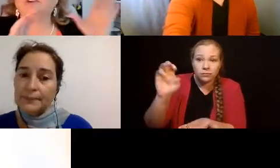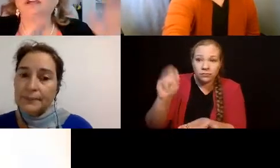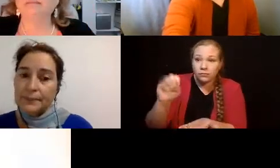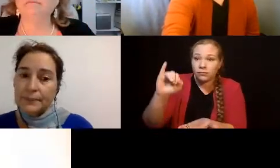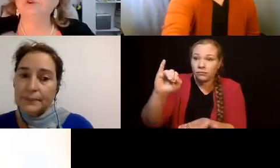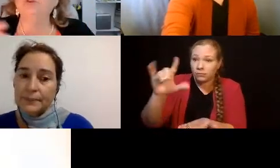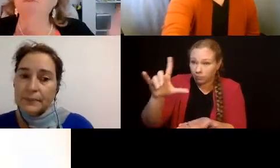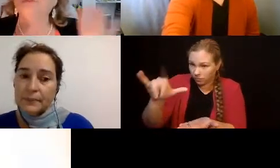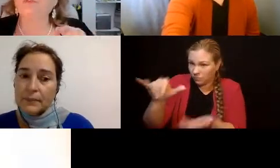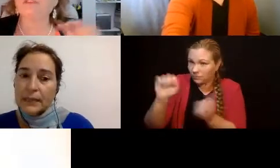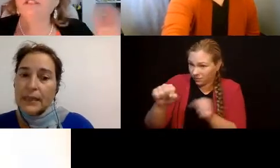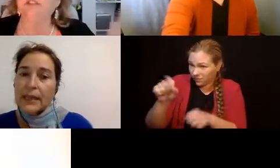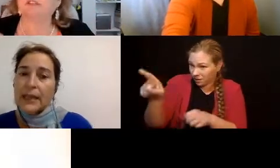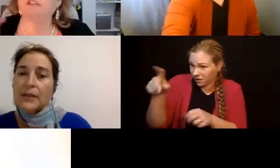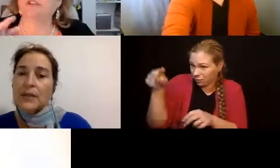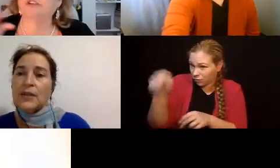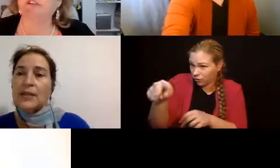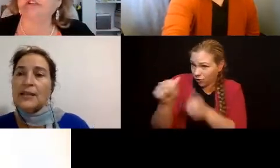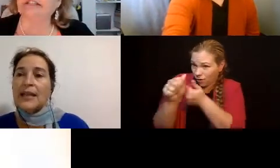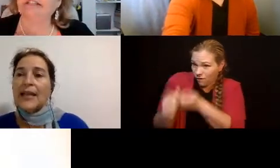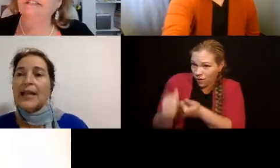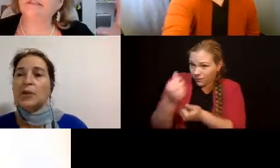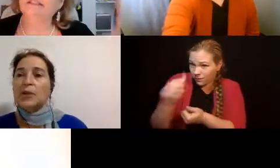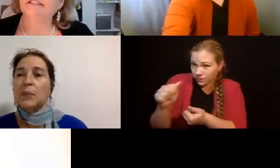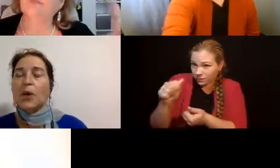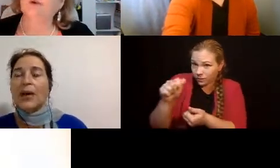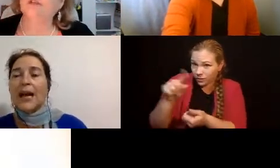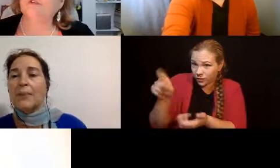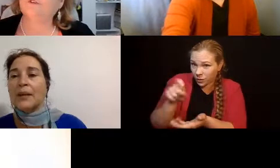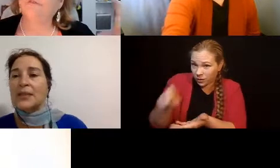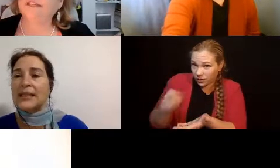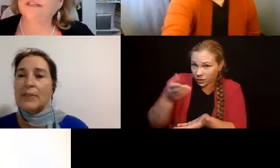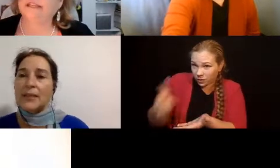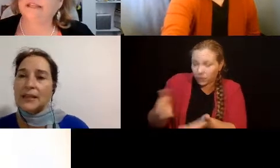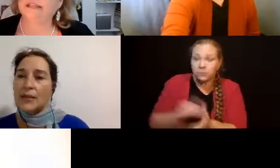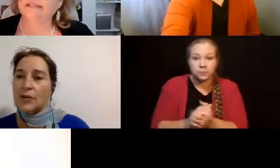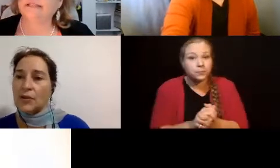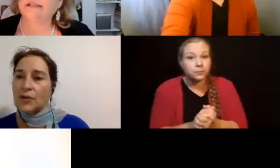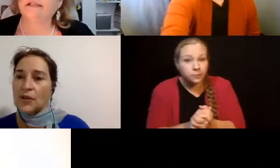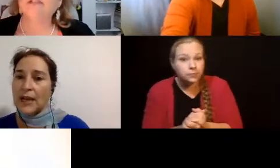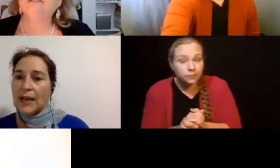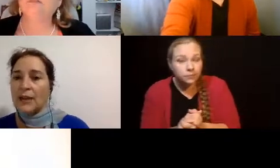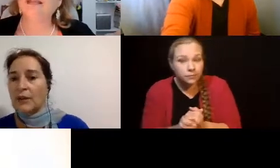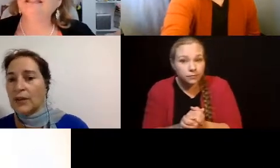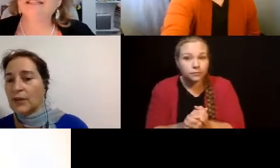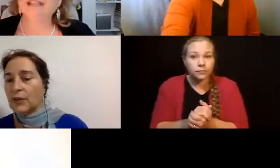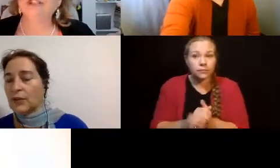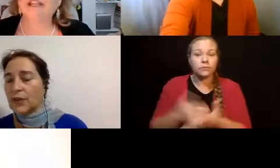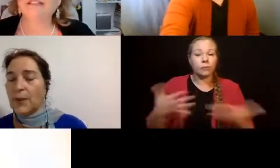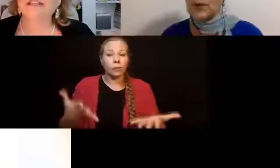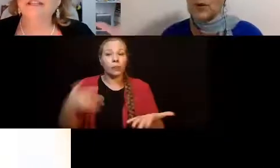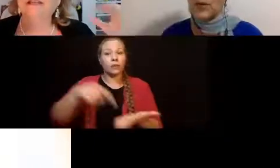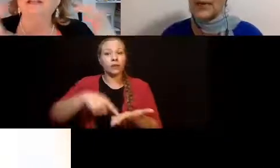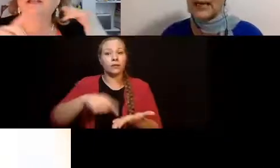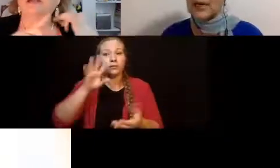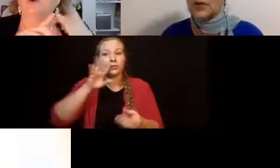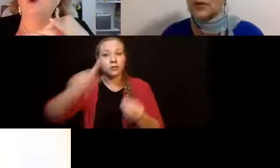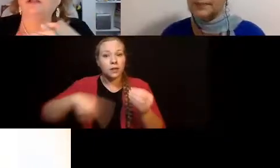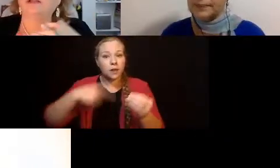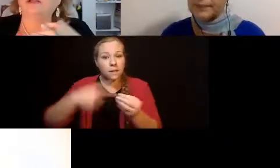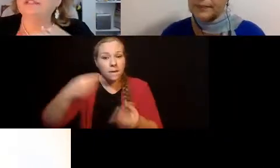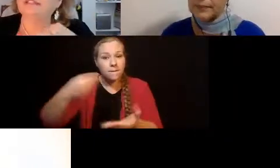So you're going to move through the Social Security systems. This is one of those funding things. So my son, Jesse,